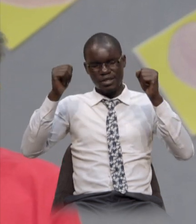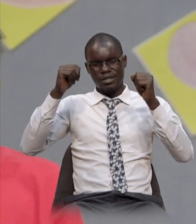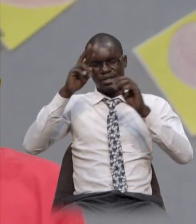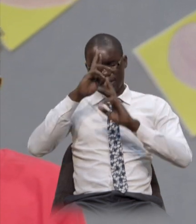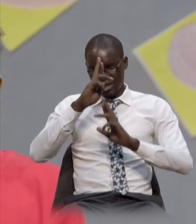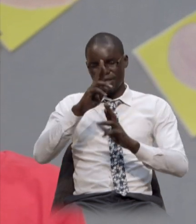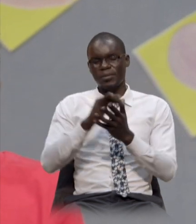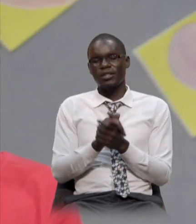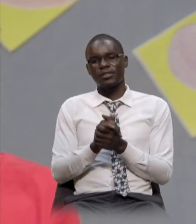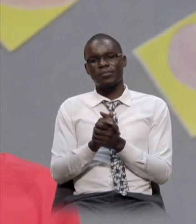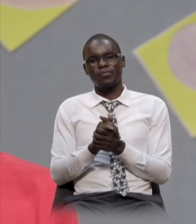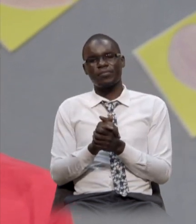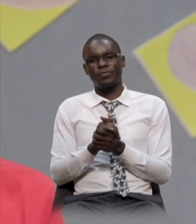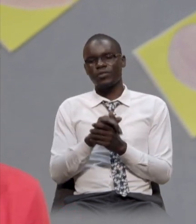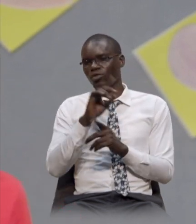Okay.